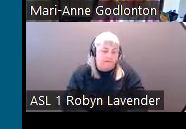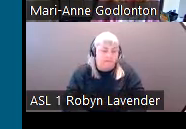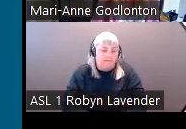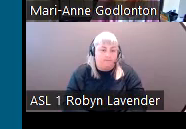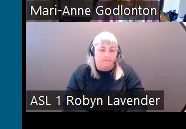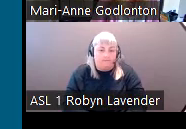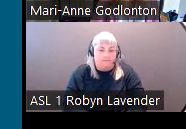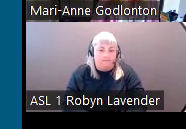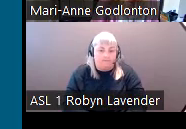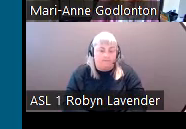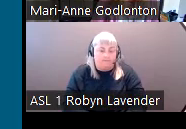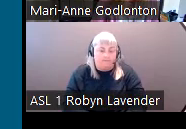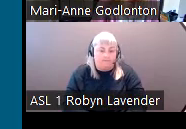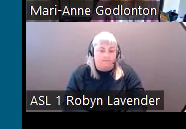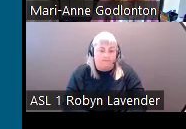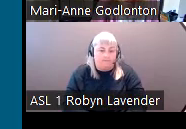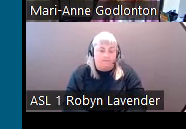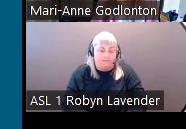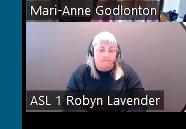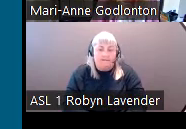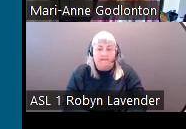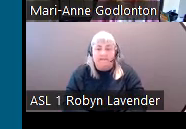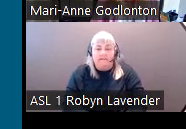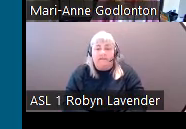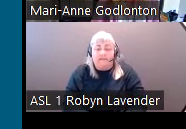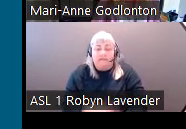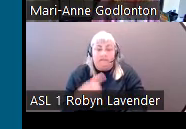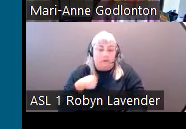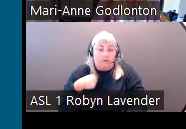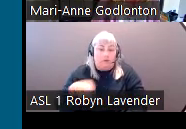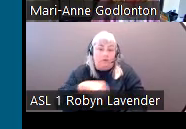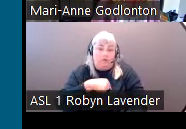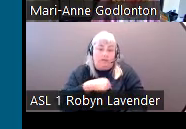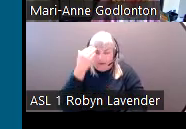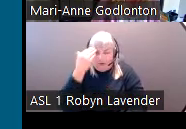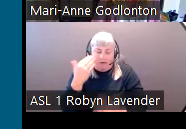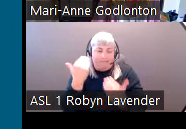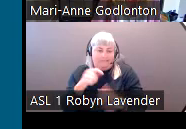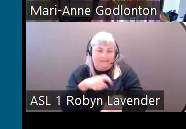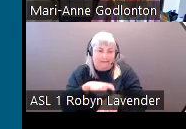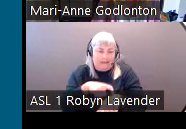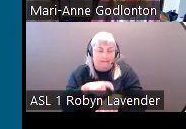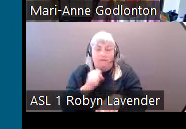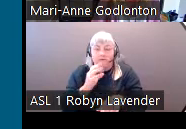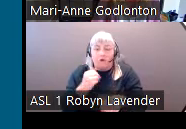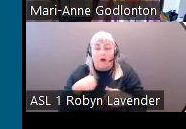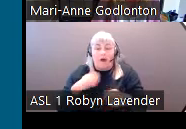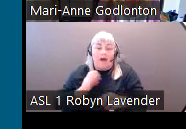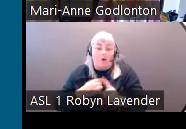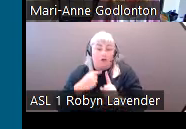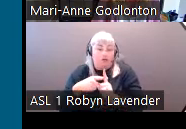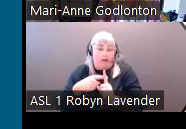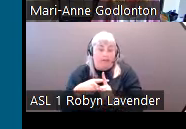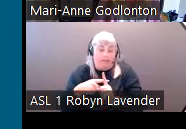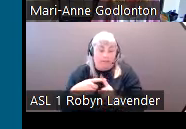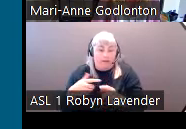because I know we all don't have lots of time. In terms of our strengths, we have